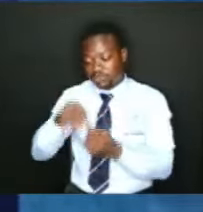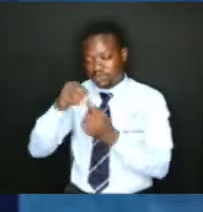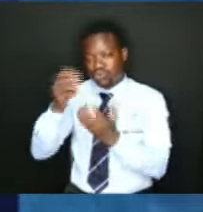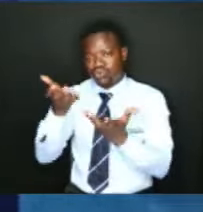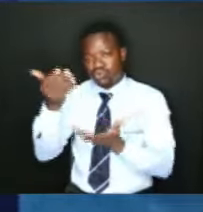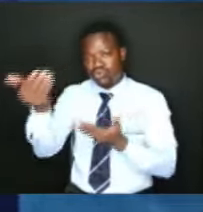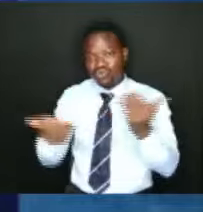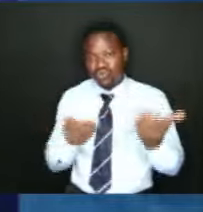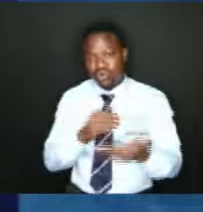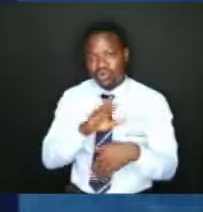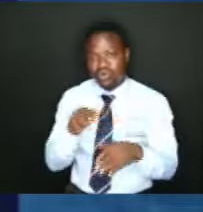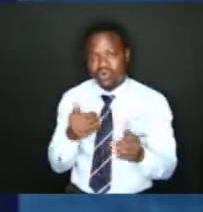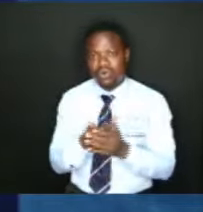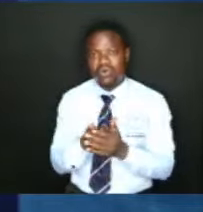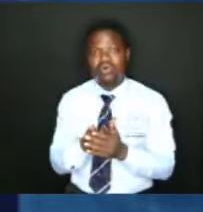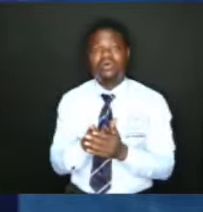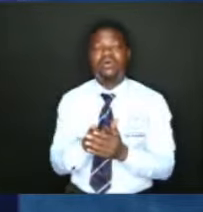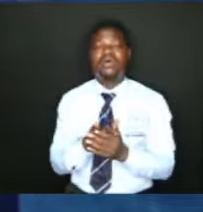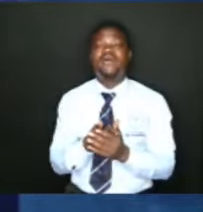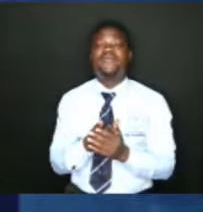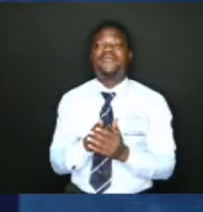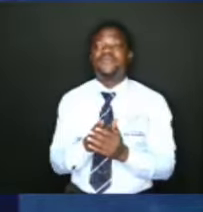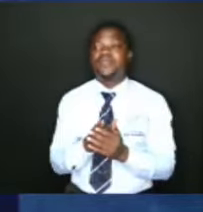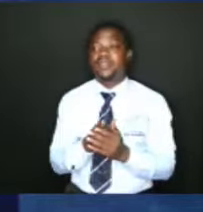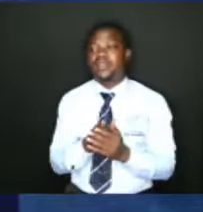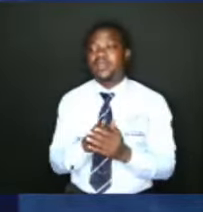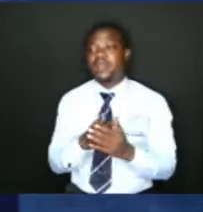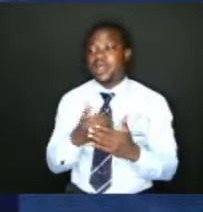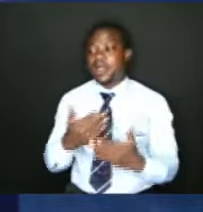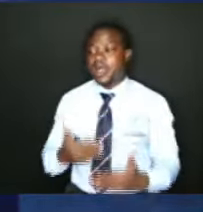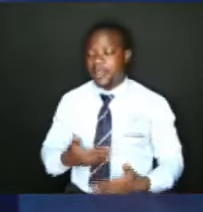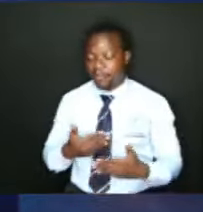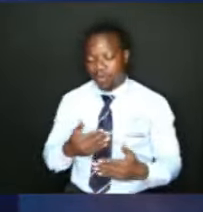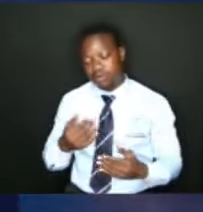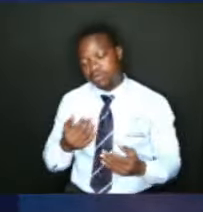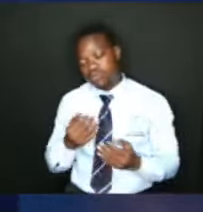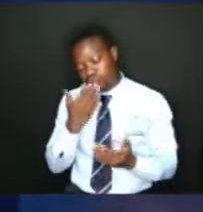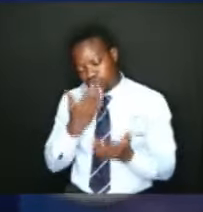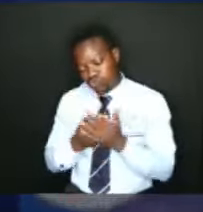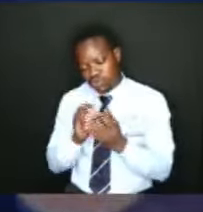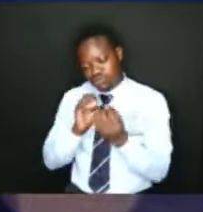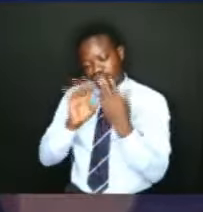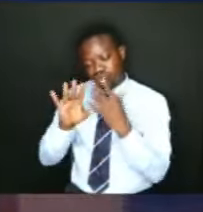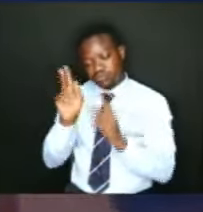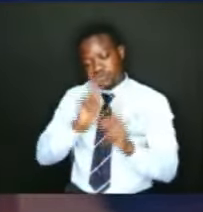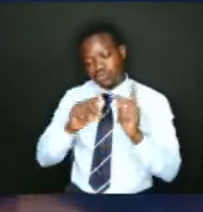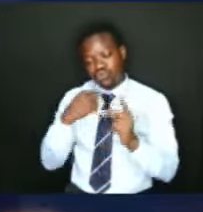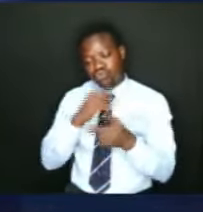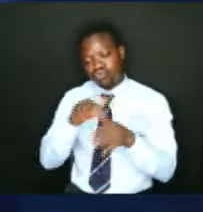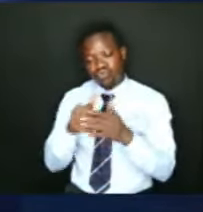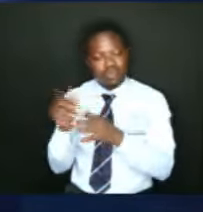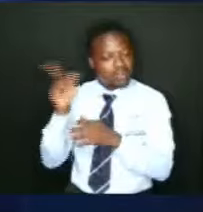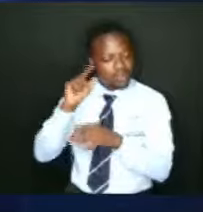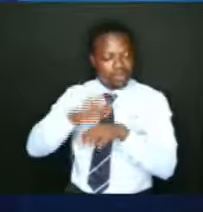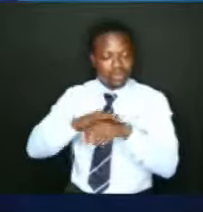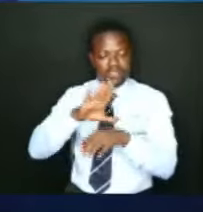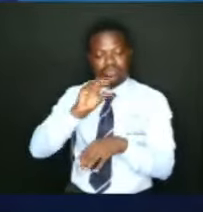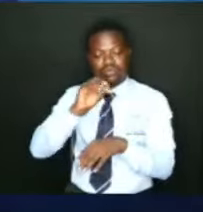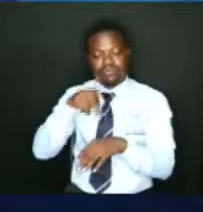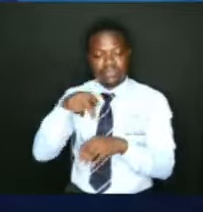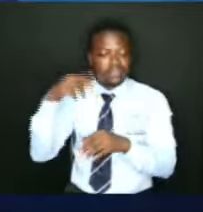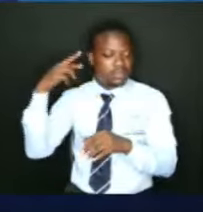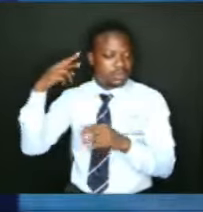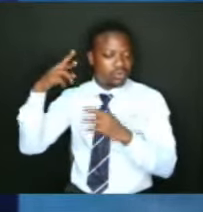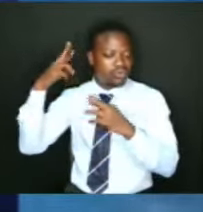want to welcome our very, very enthusiastic Zoom audience, as well as those who are listening to us on the